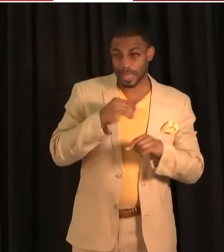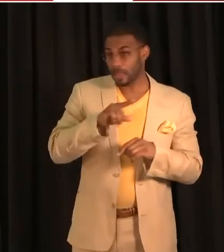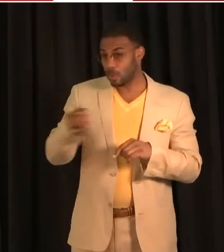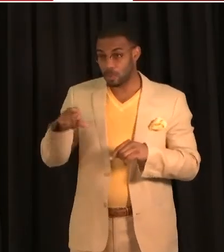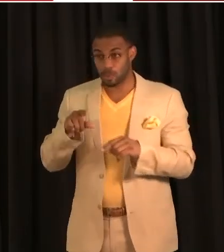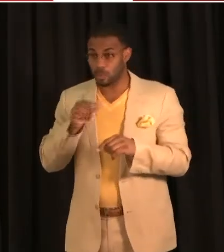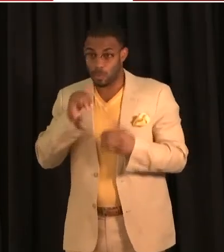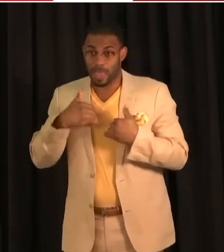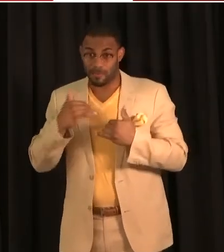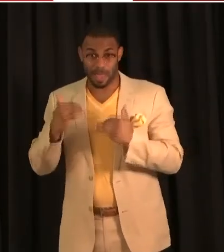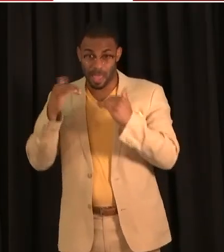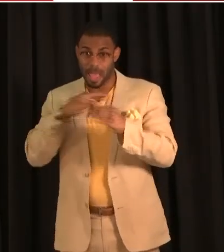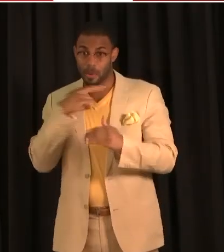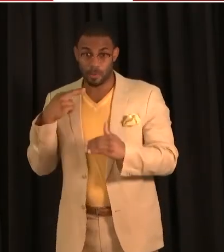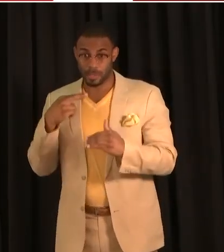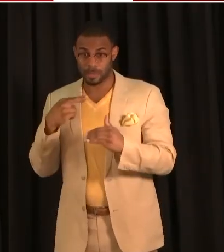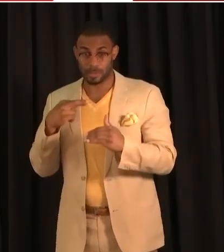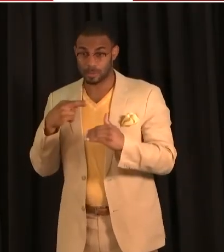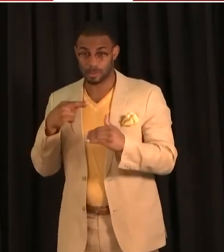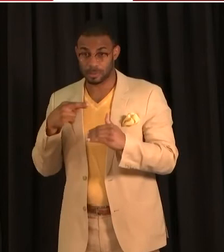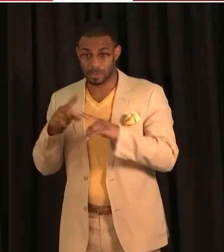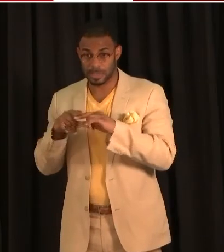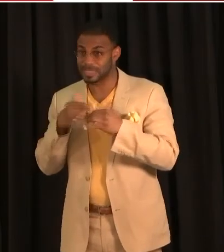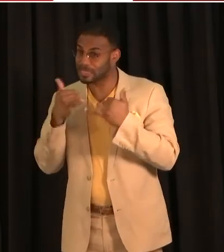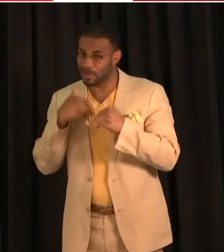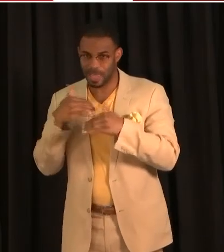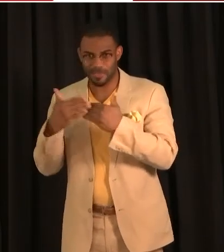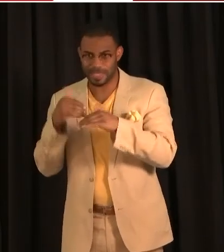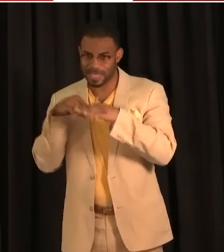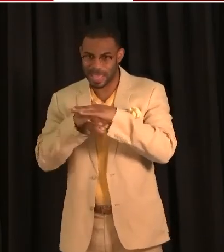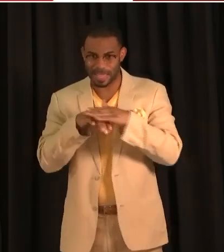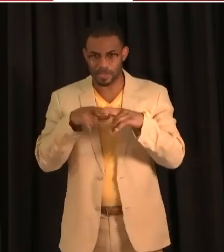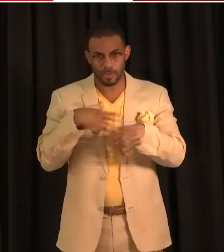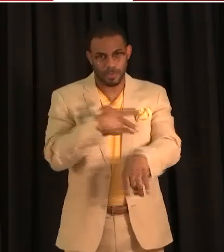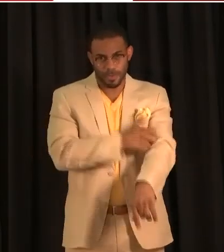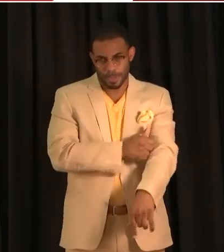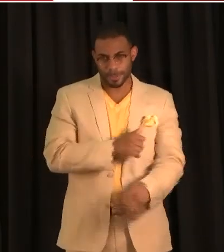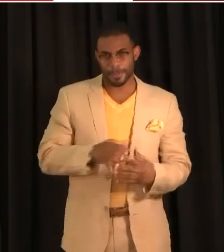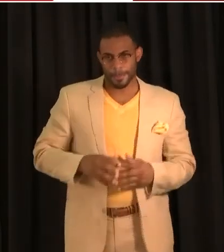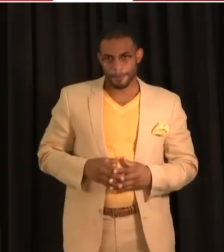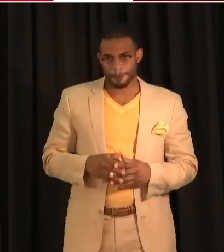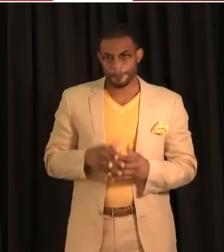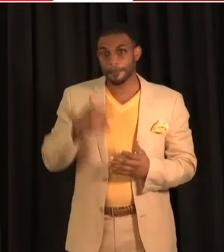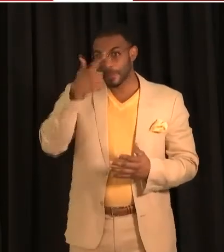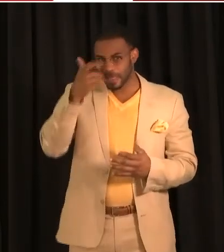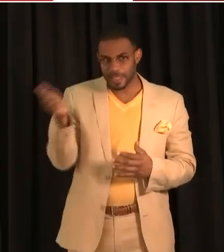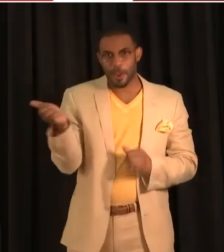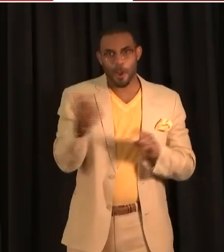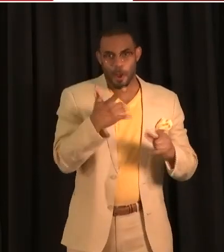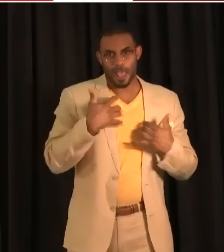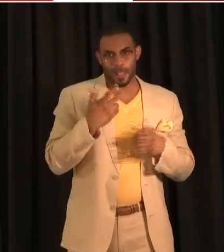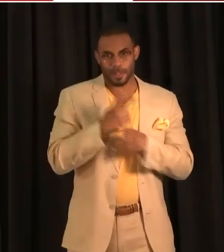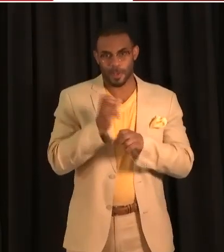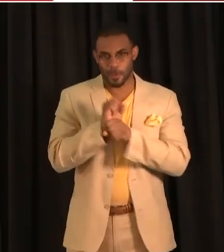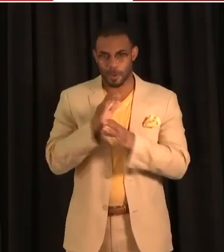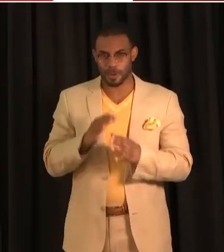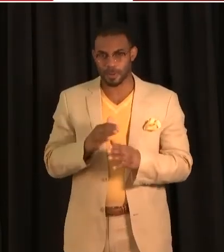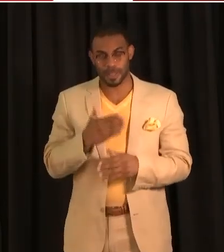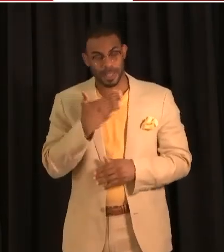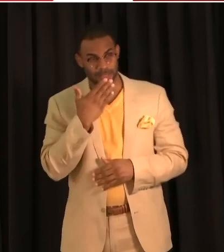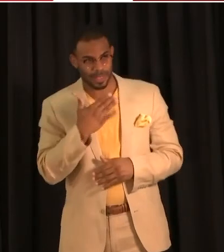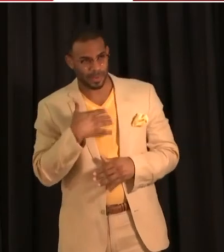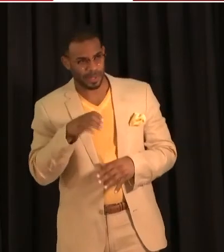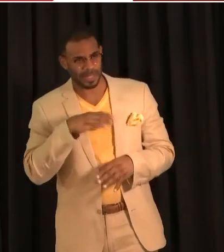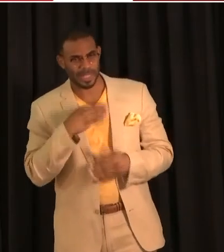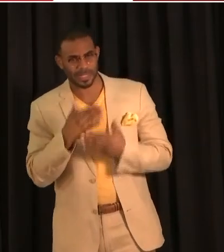not with high-risk conditions have similar ease of access to the vaccine in the coming weeks. Thank you, Dr. Shaw. We're